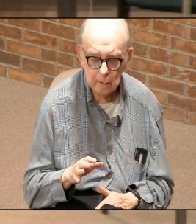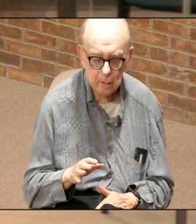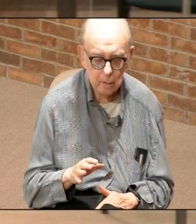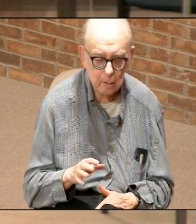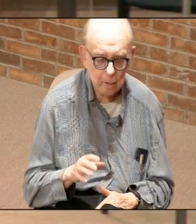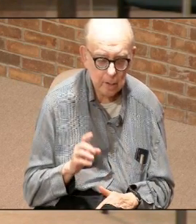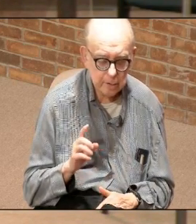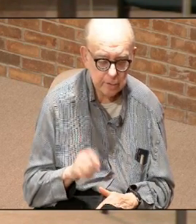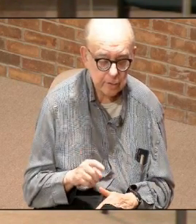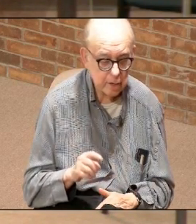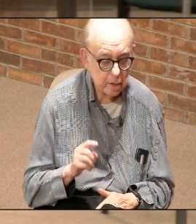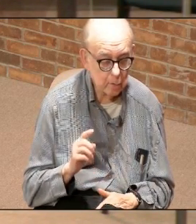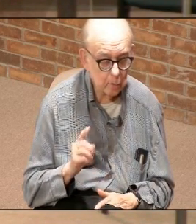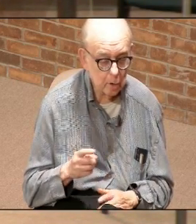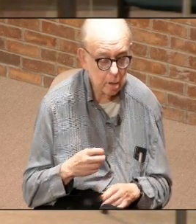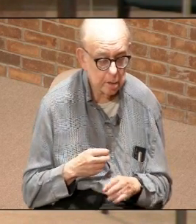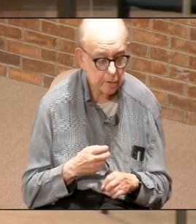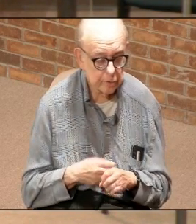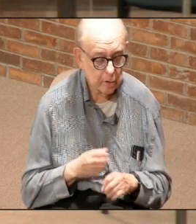He just needed 1.